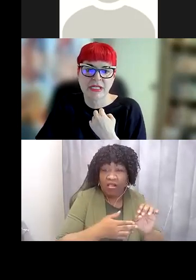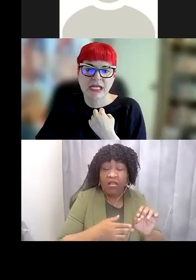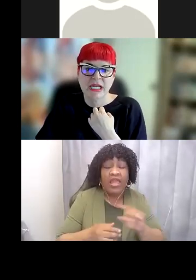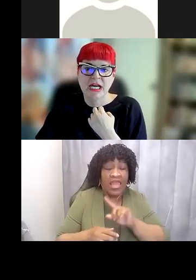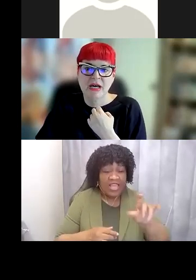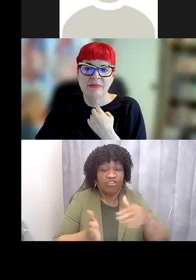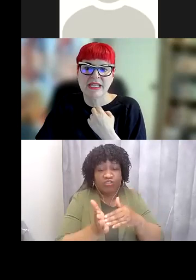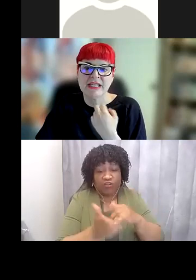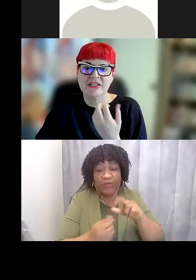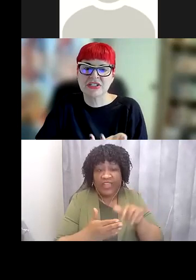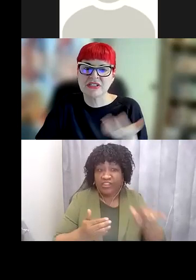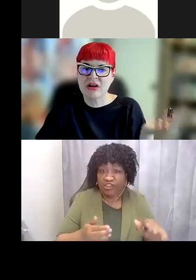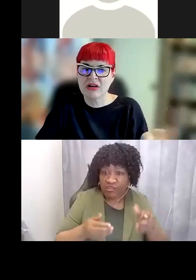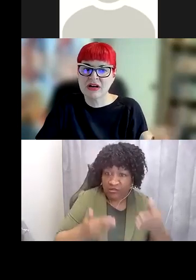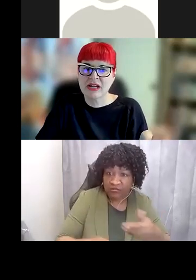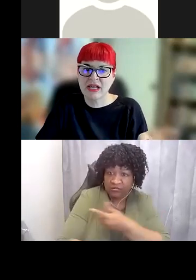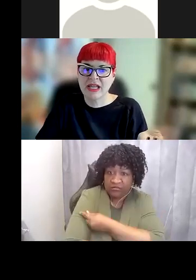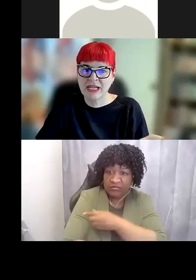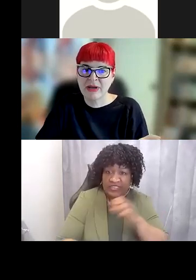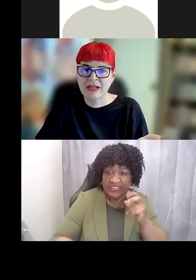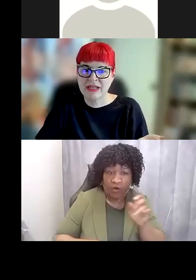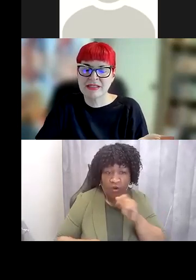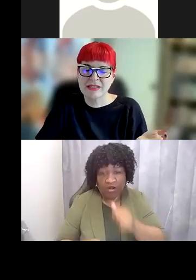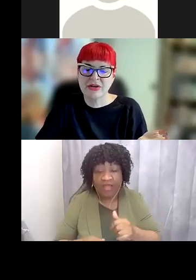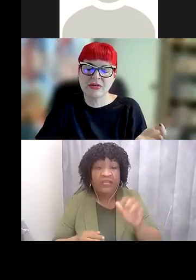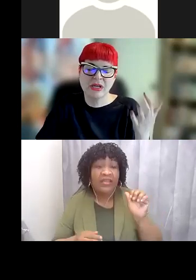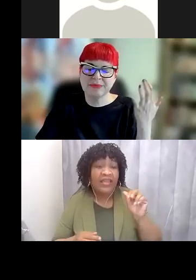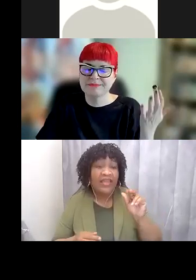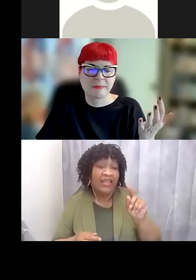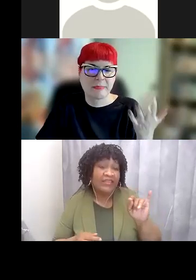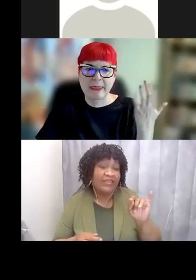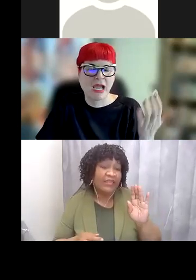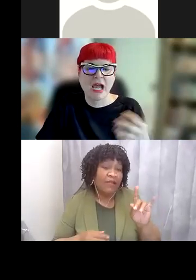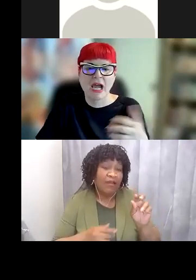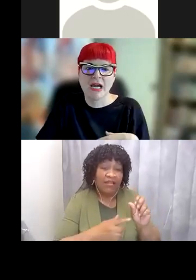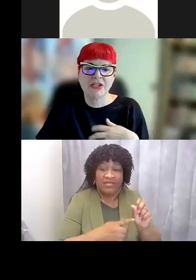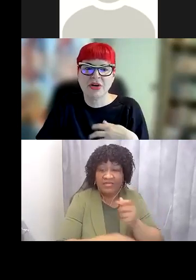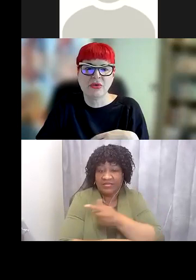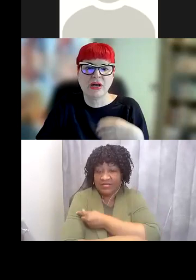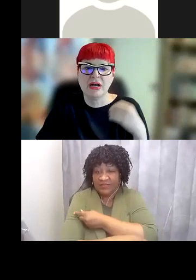about. The injections are antibodies, so,